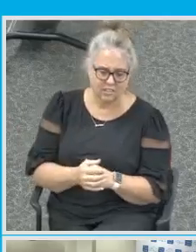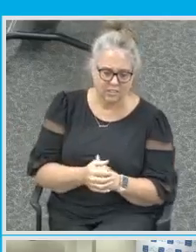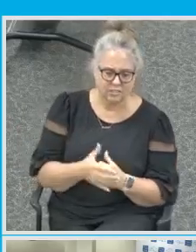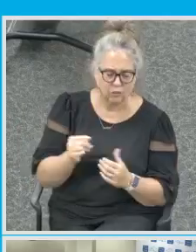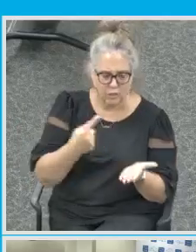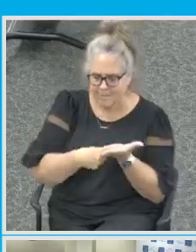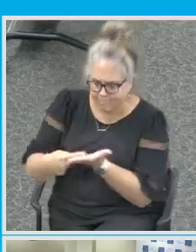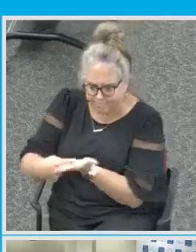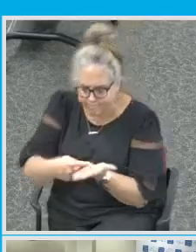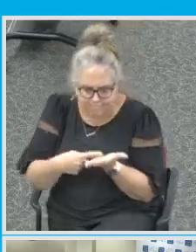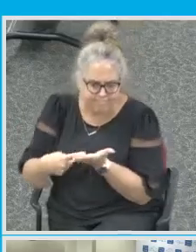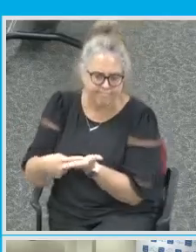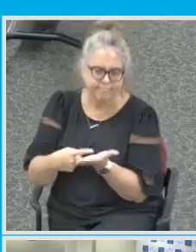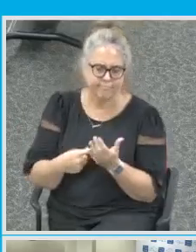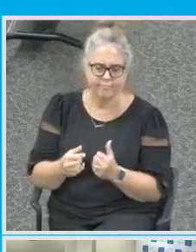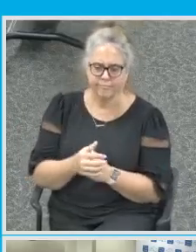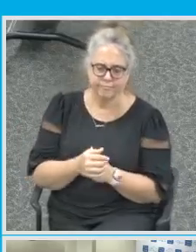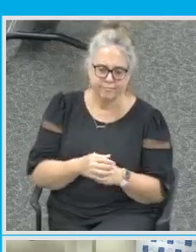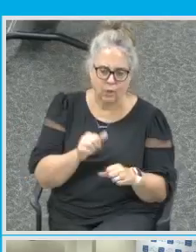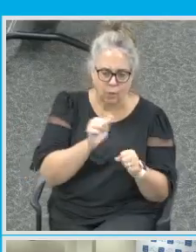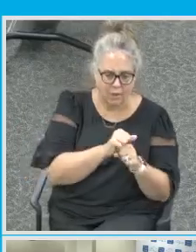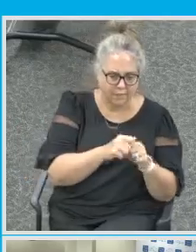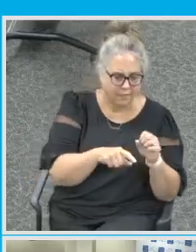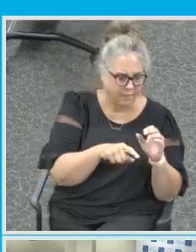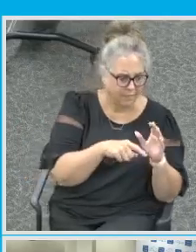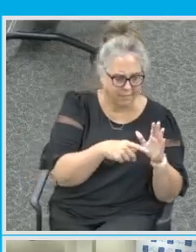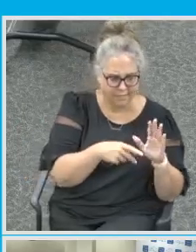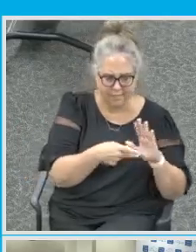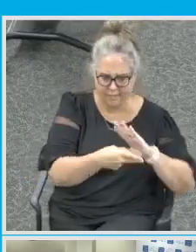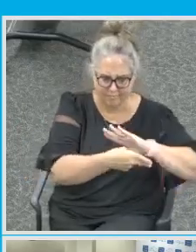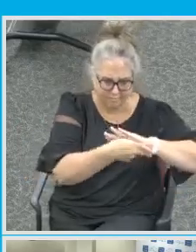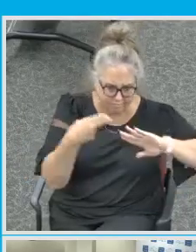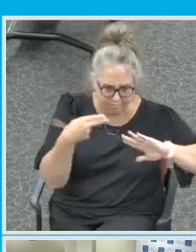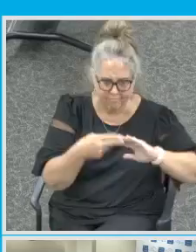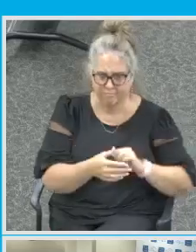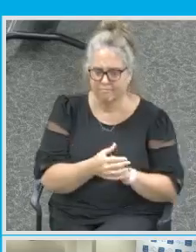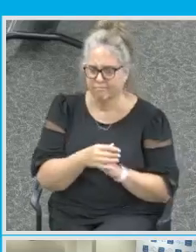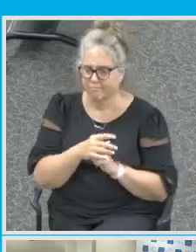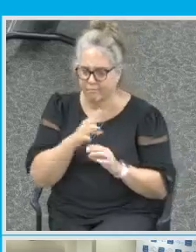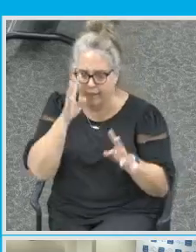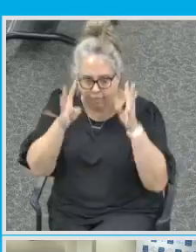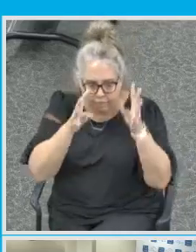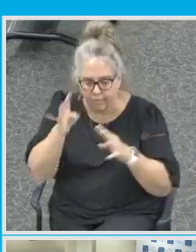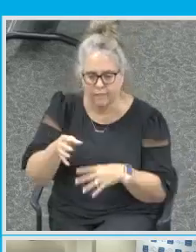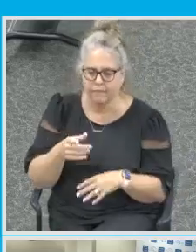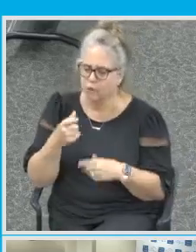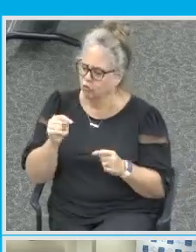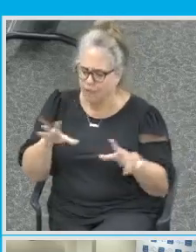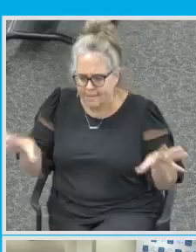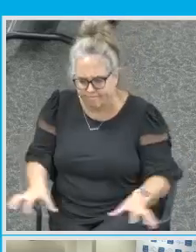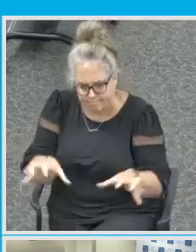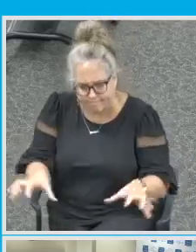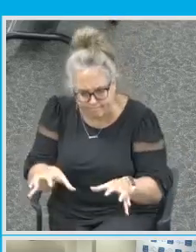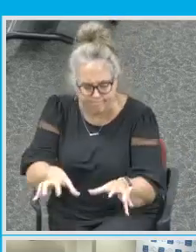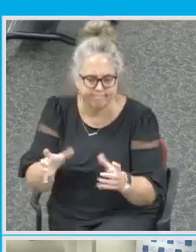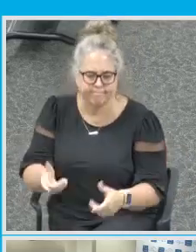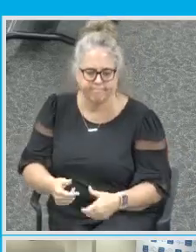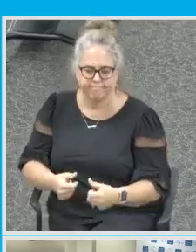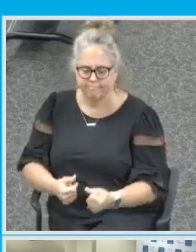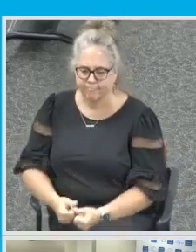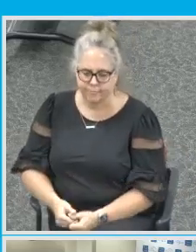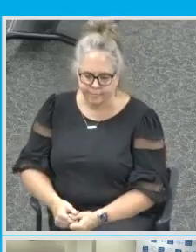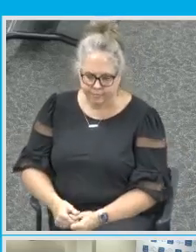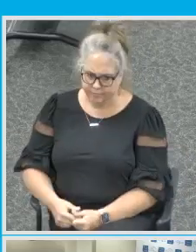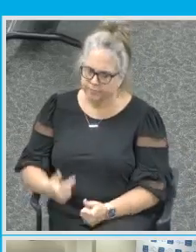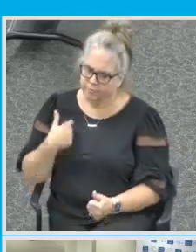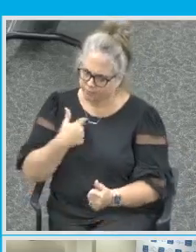replacing myths and stigma with information and action steps everyone can take. EPCPH urges all El Paso County residents